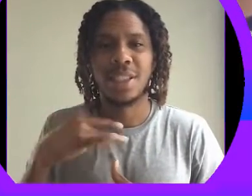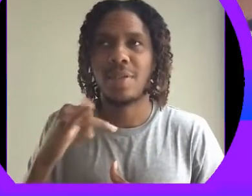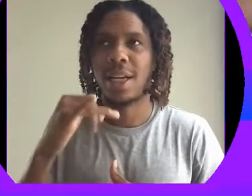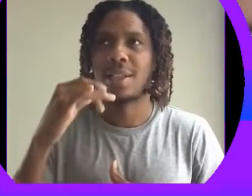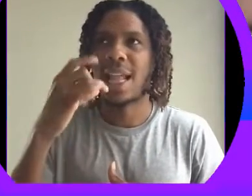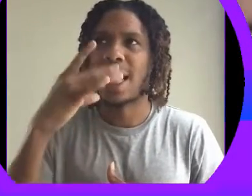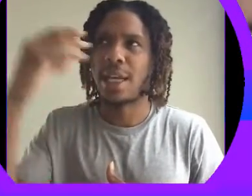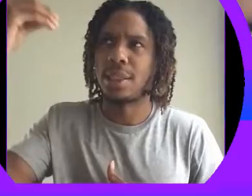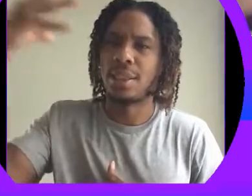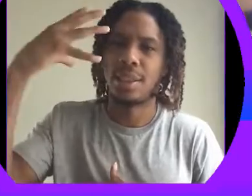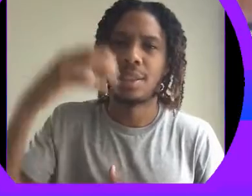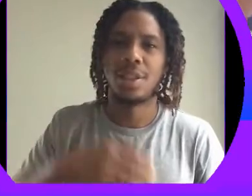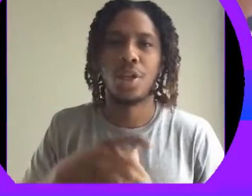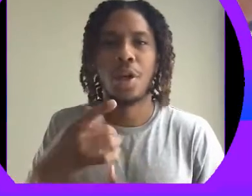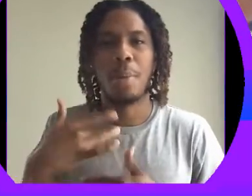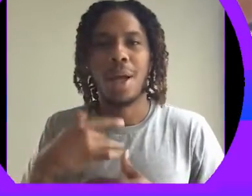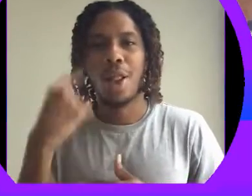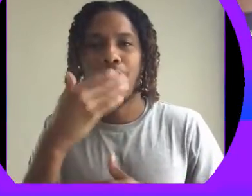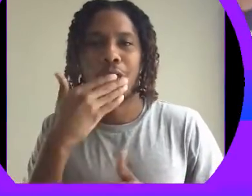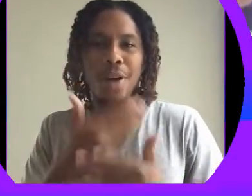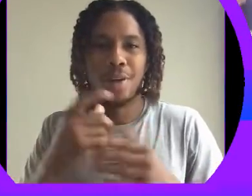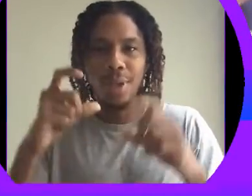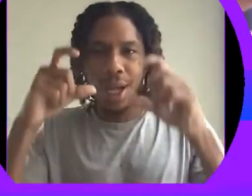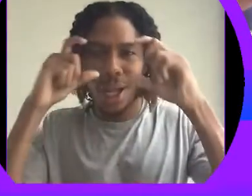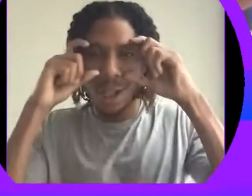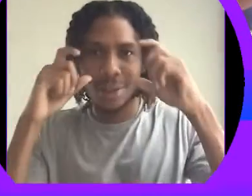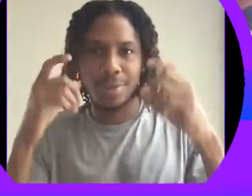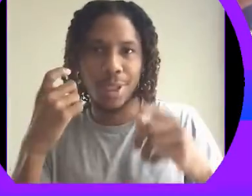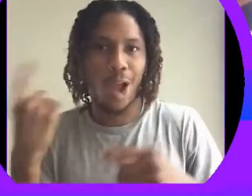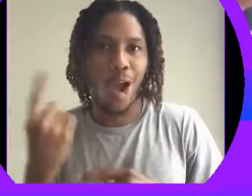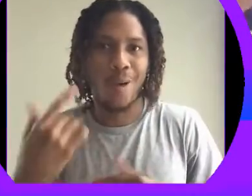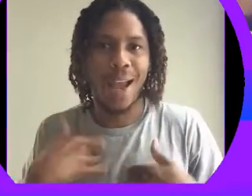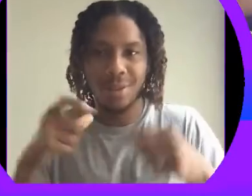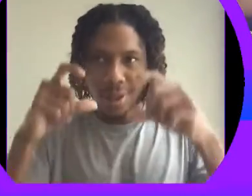light, you always look cool in sunglasses because you always have to wear them.